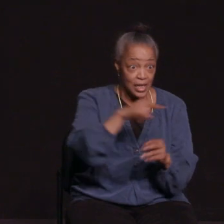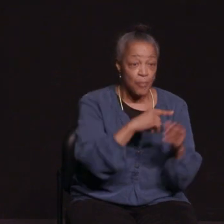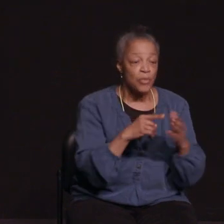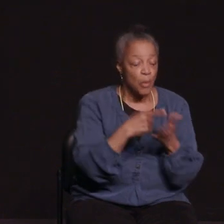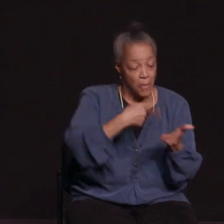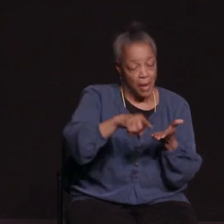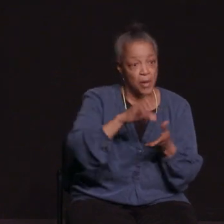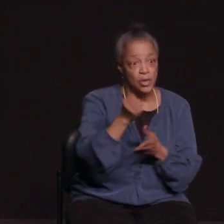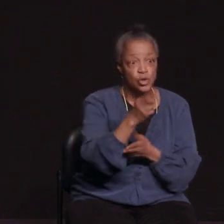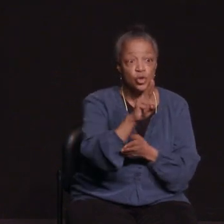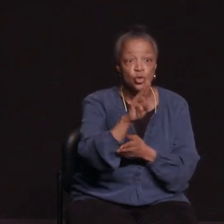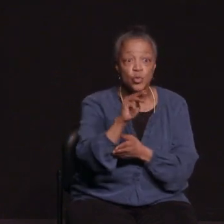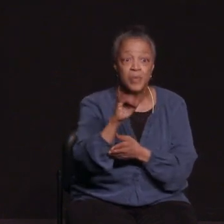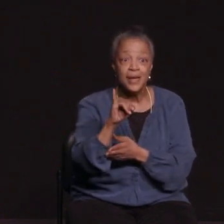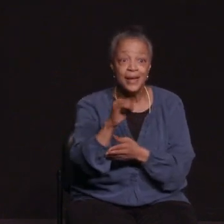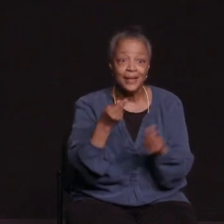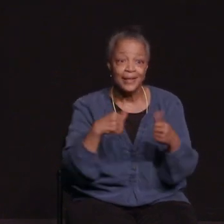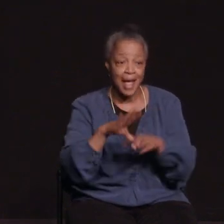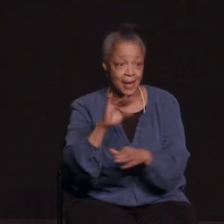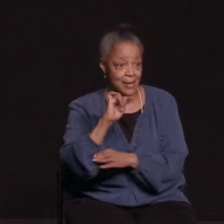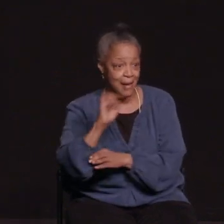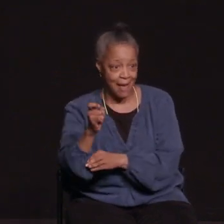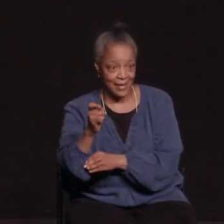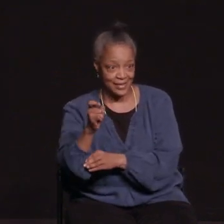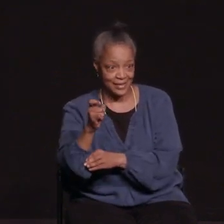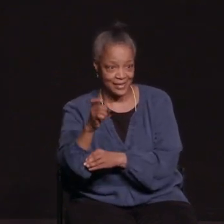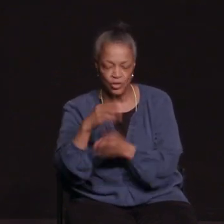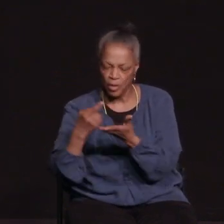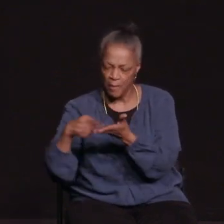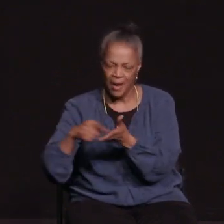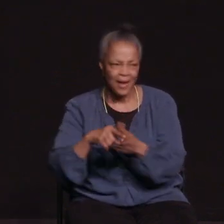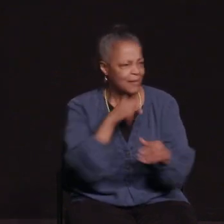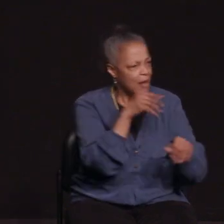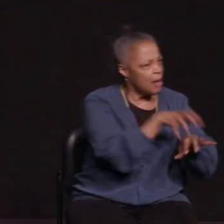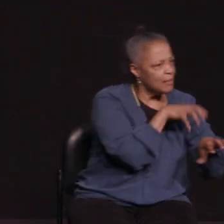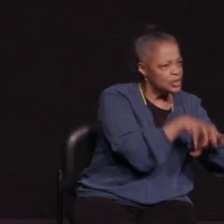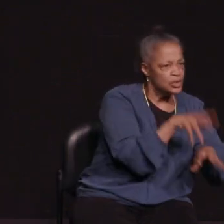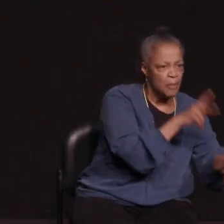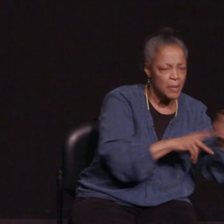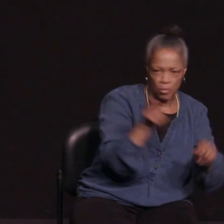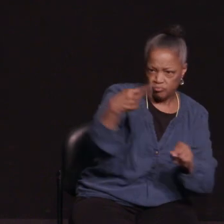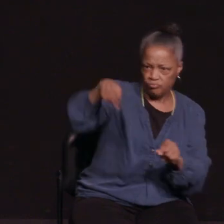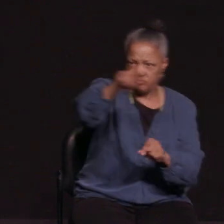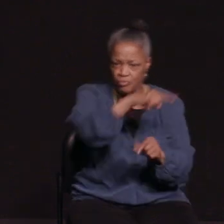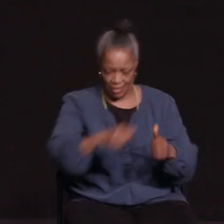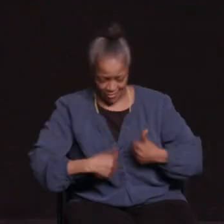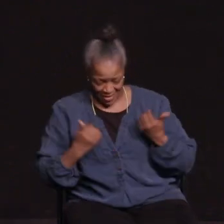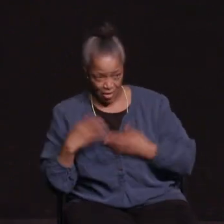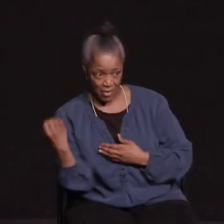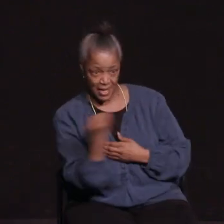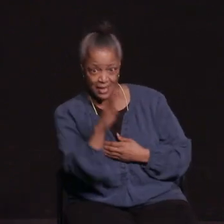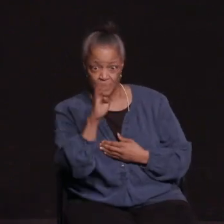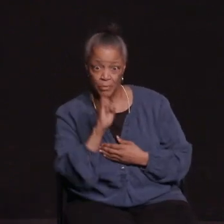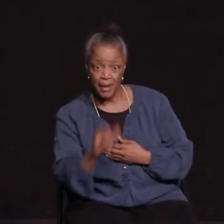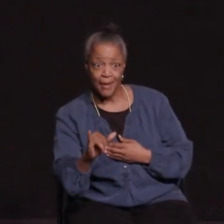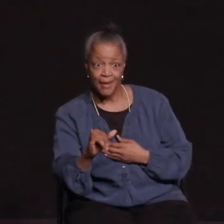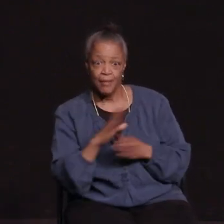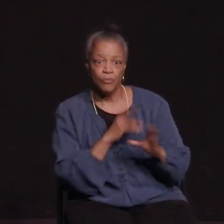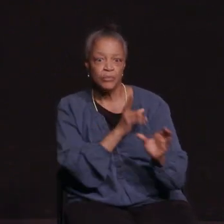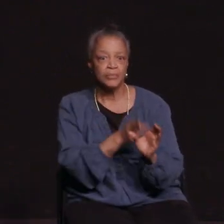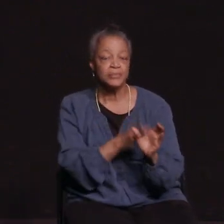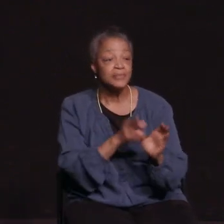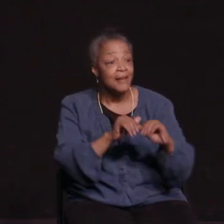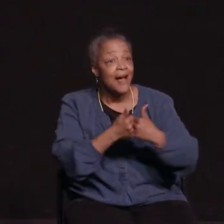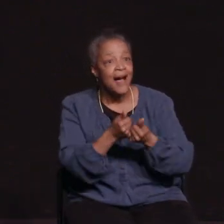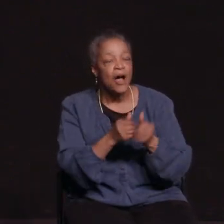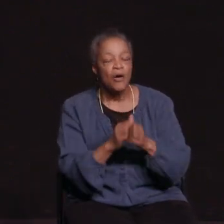payment of Shumi land tax, a material way for non-Indigenous people living in the East Bay to participate in